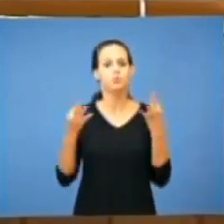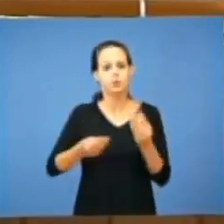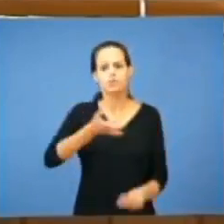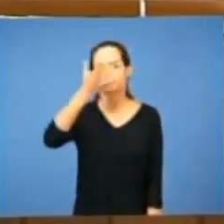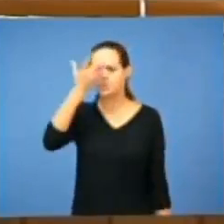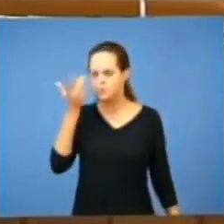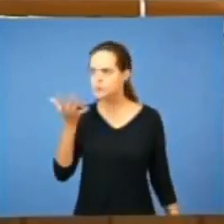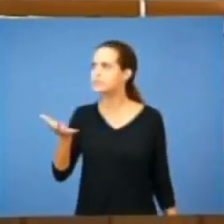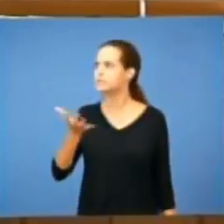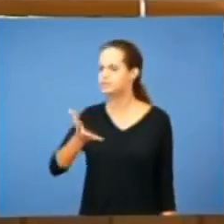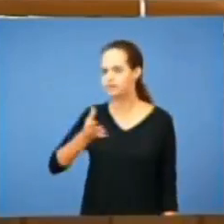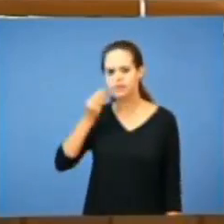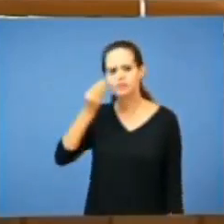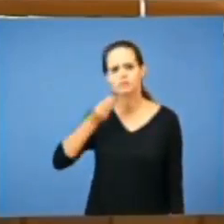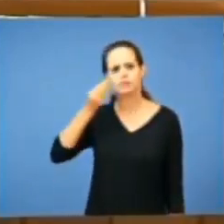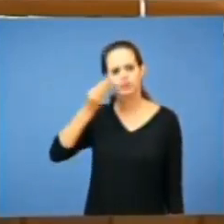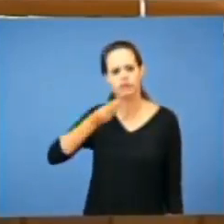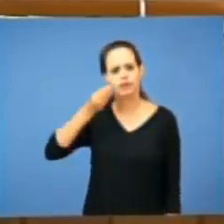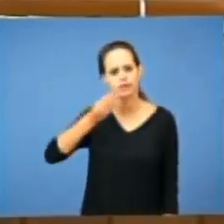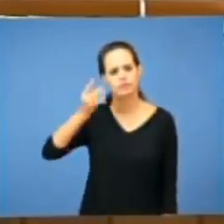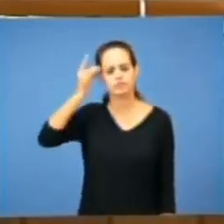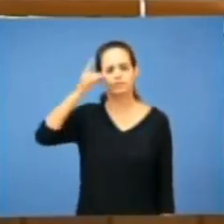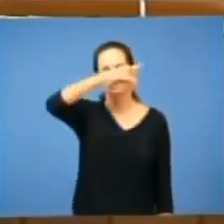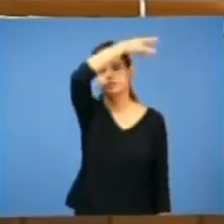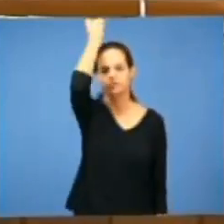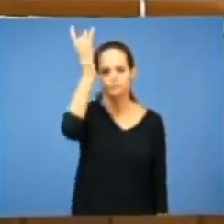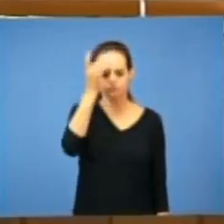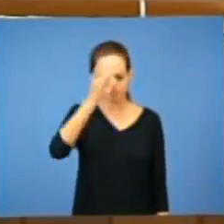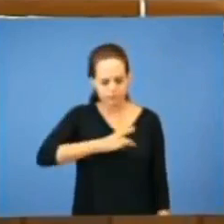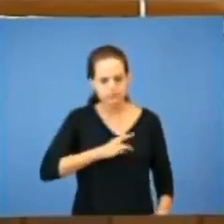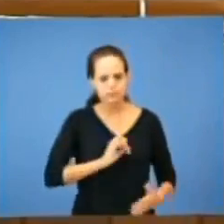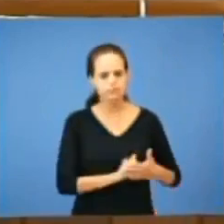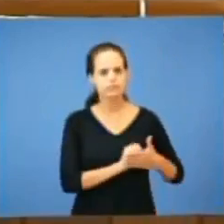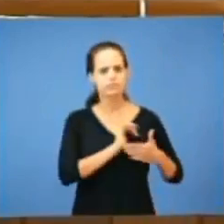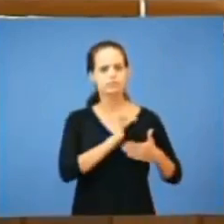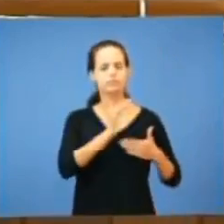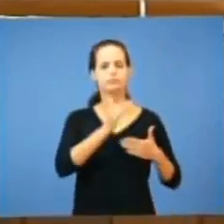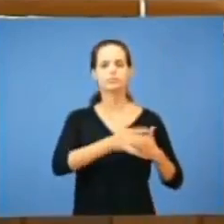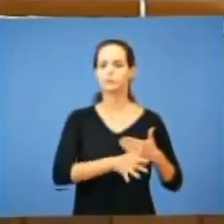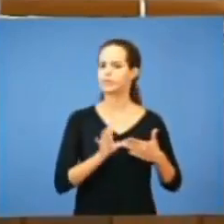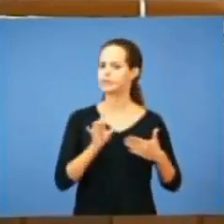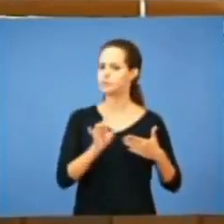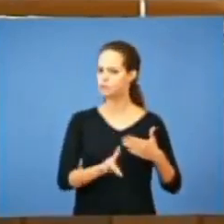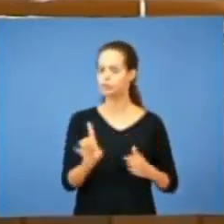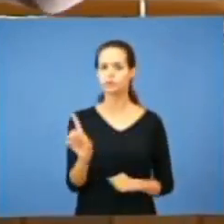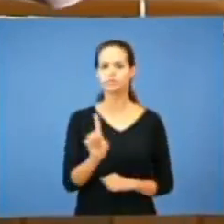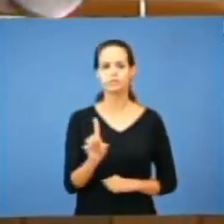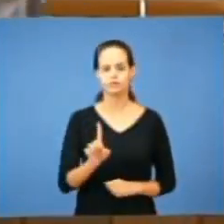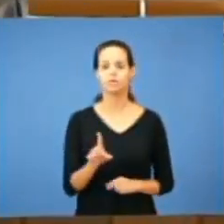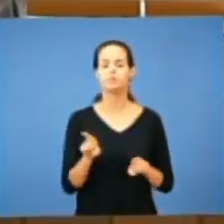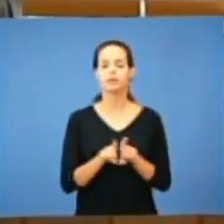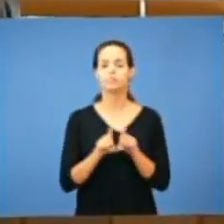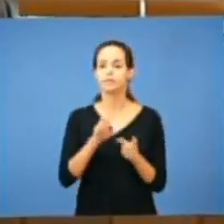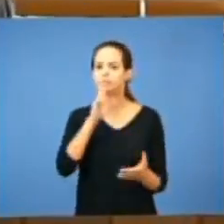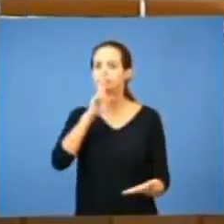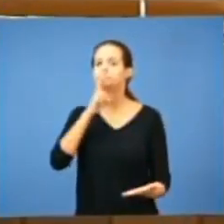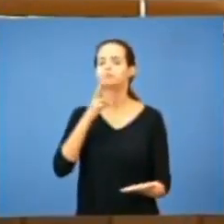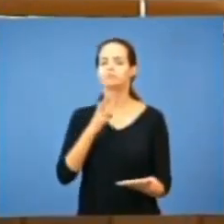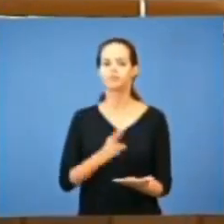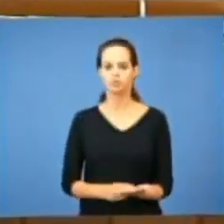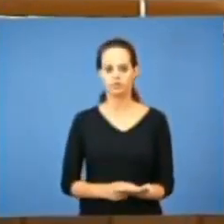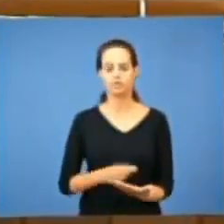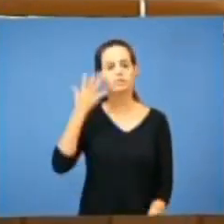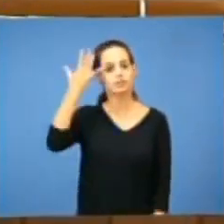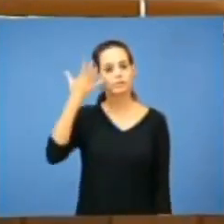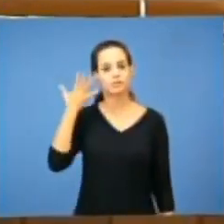all of those that have been having experience of a baptism of the Holy Spirit. And not only this, the results say